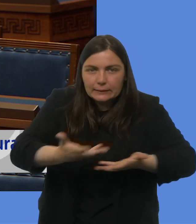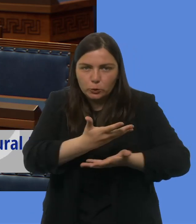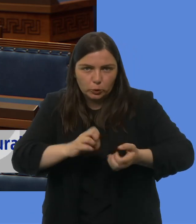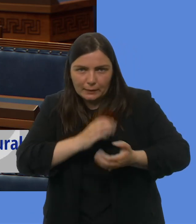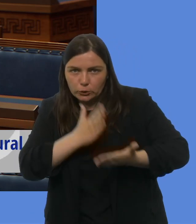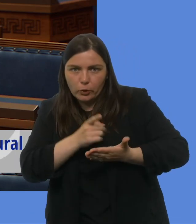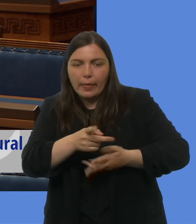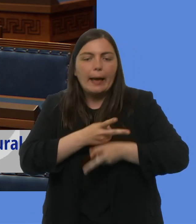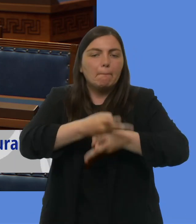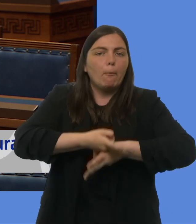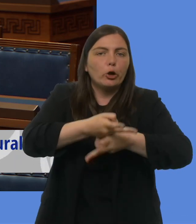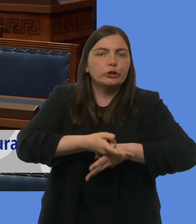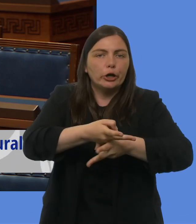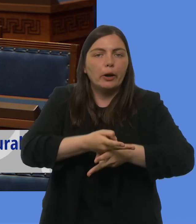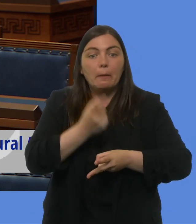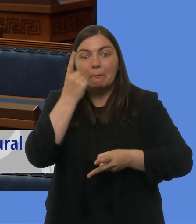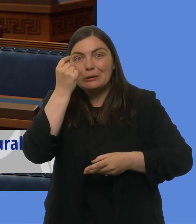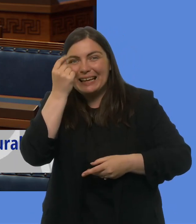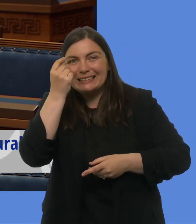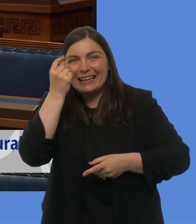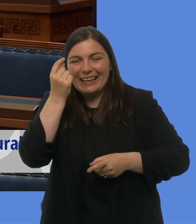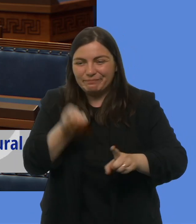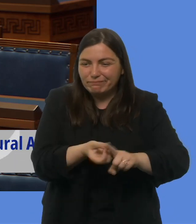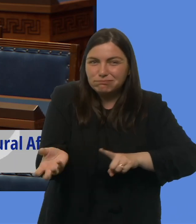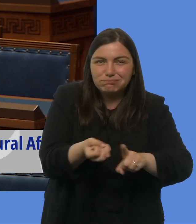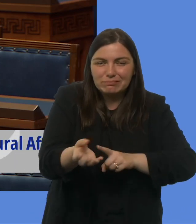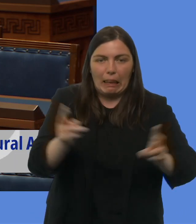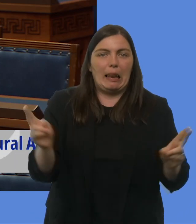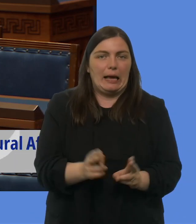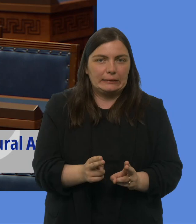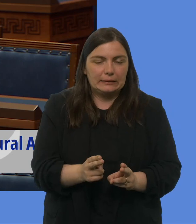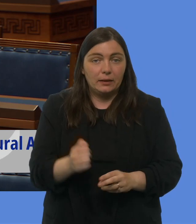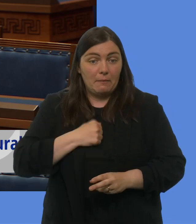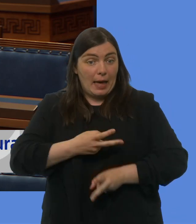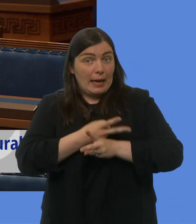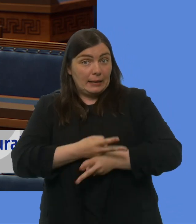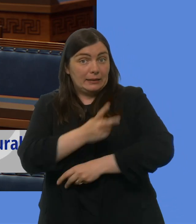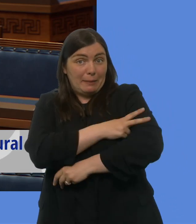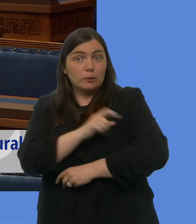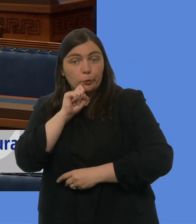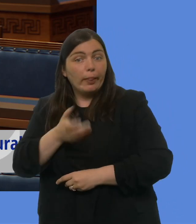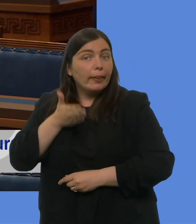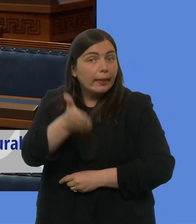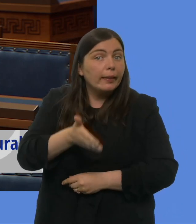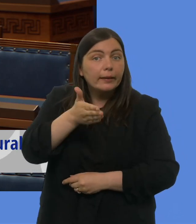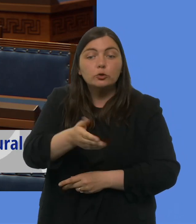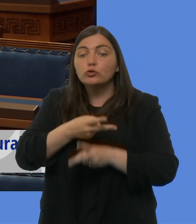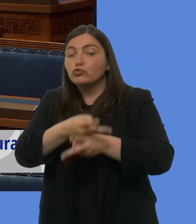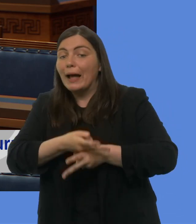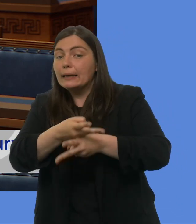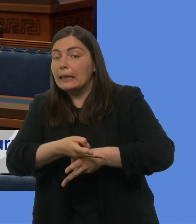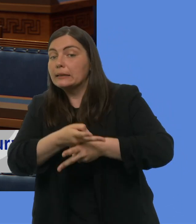of potentially odorous emissions. My inspectors will continue to regulate the permitted installations in the Granville Industrial Estate to